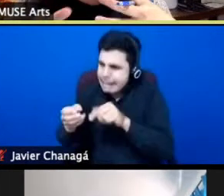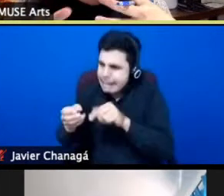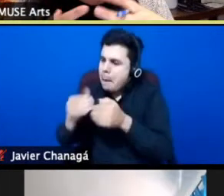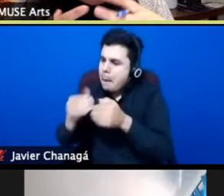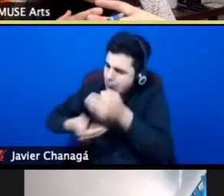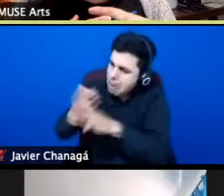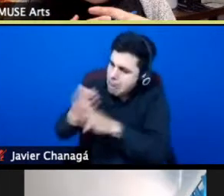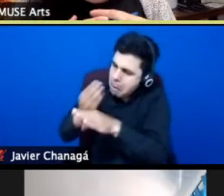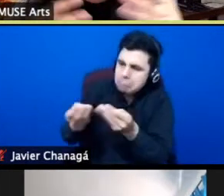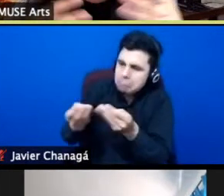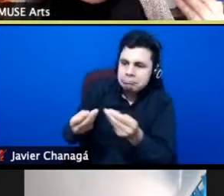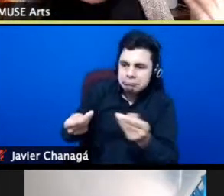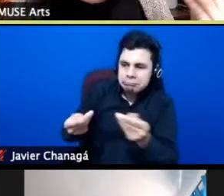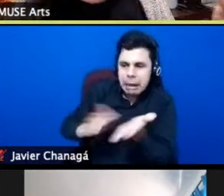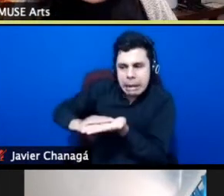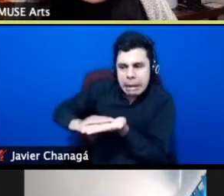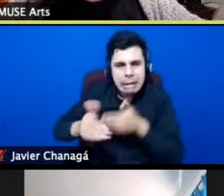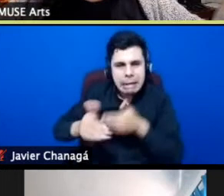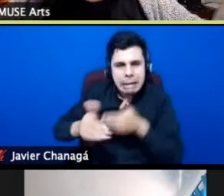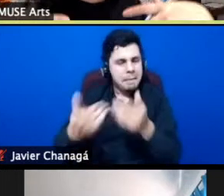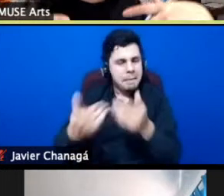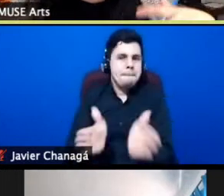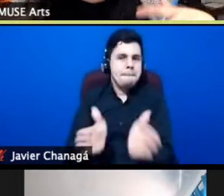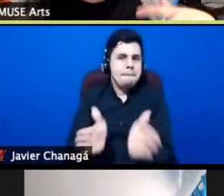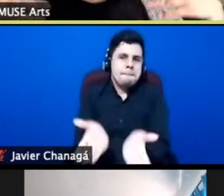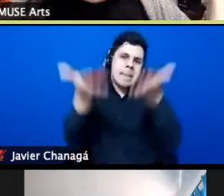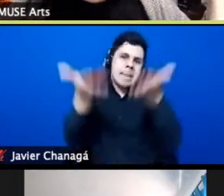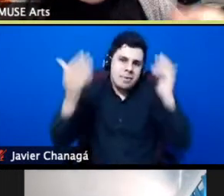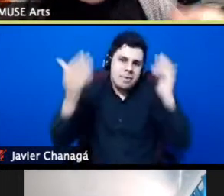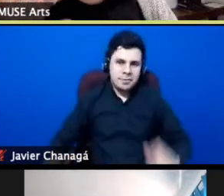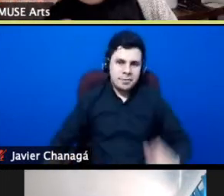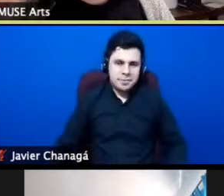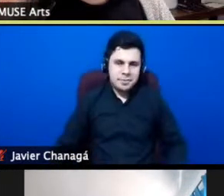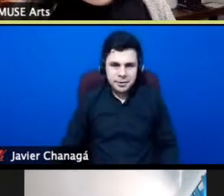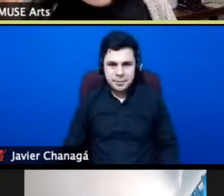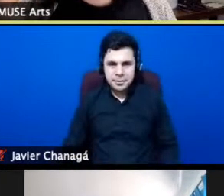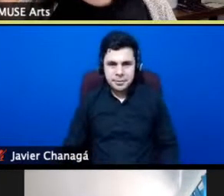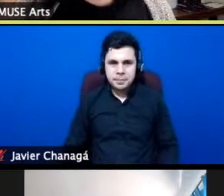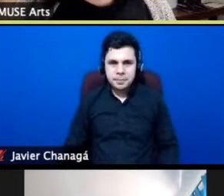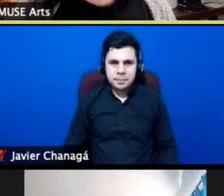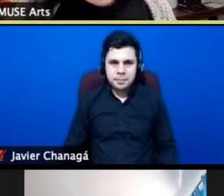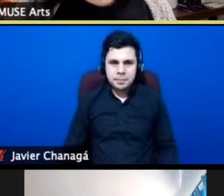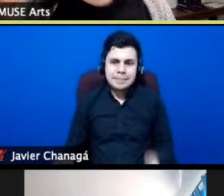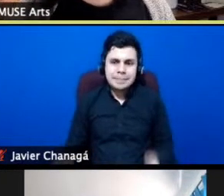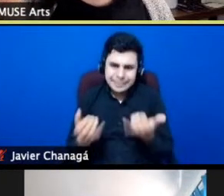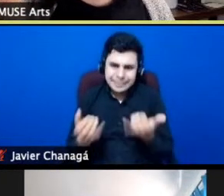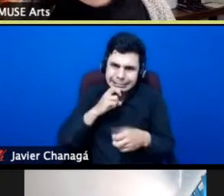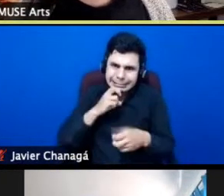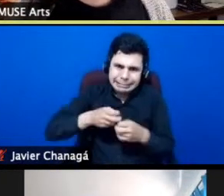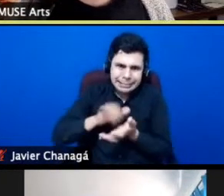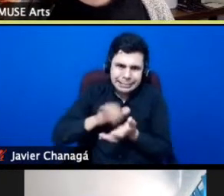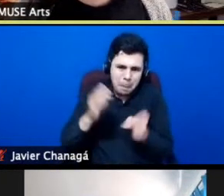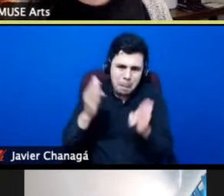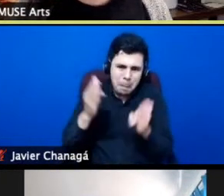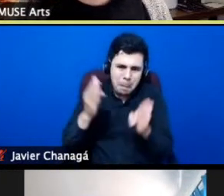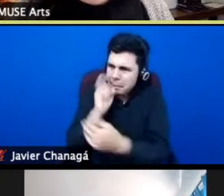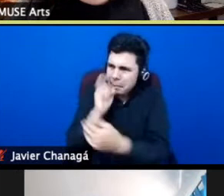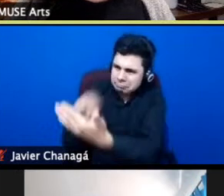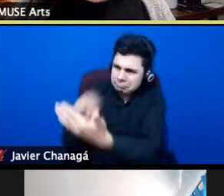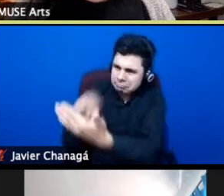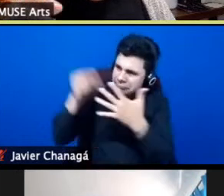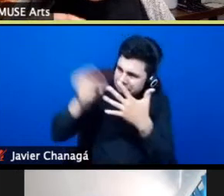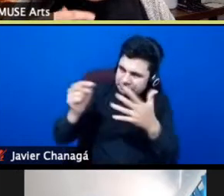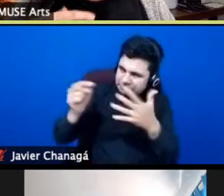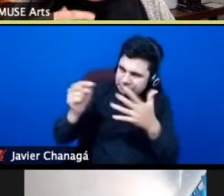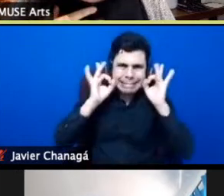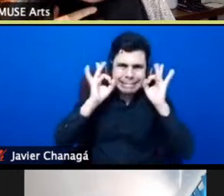not only have received the violence of the state and all these armed actors that we had already referred to, but also the violence